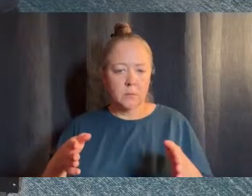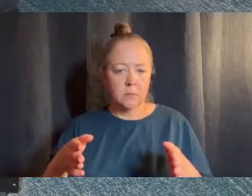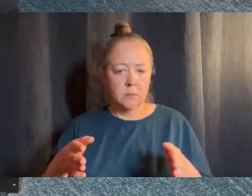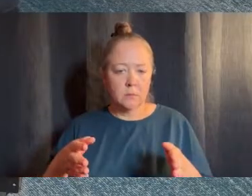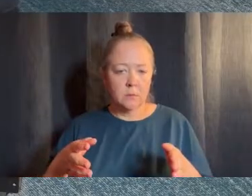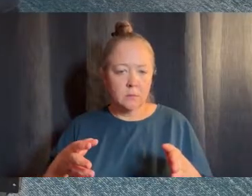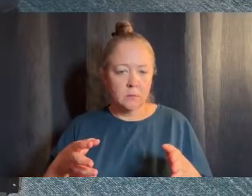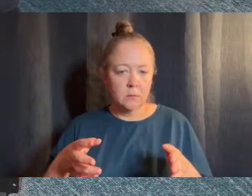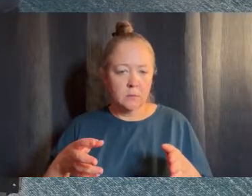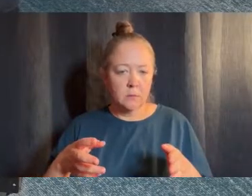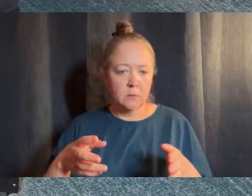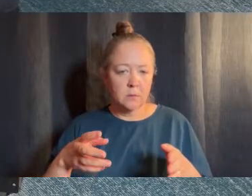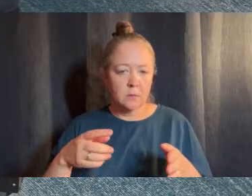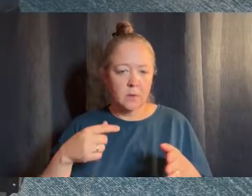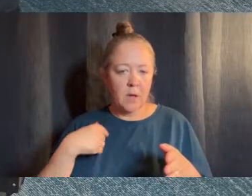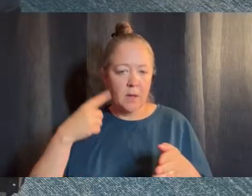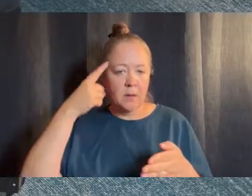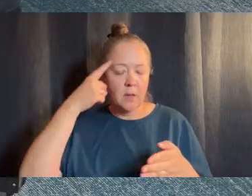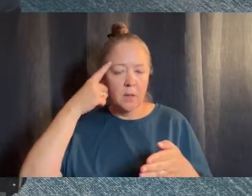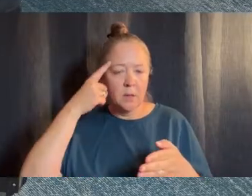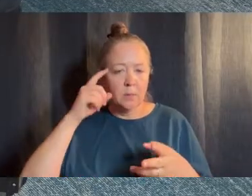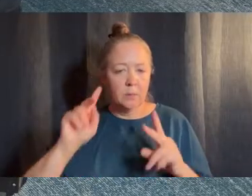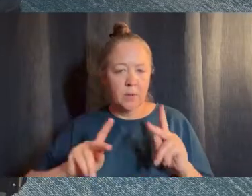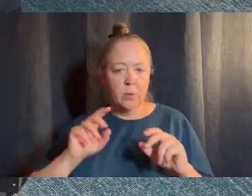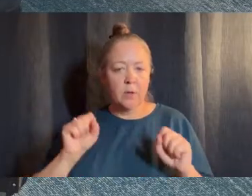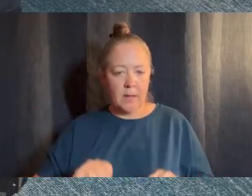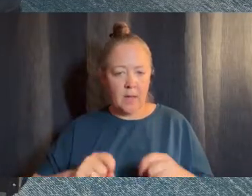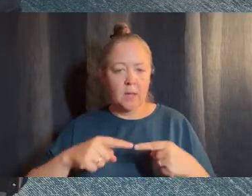disagree with their opinion,